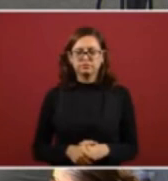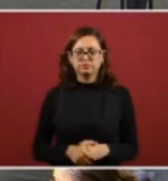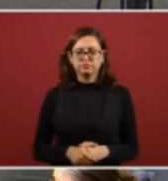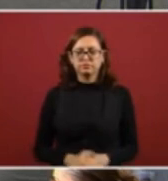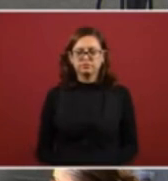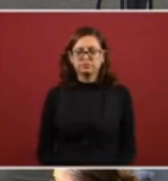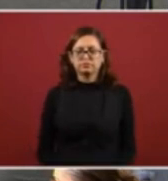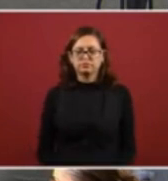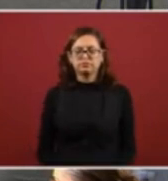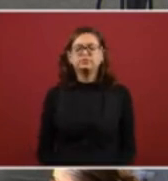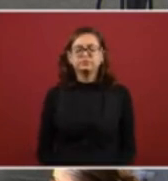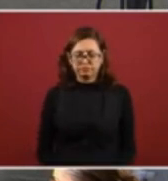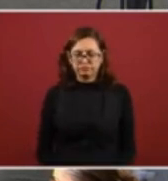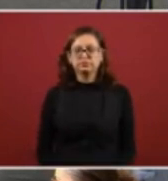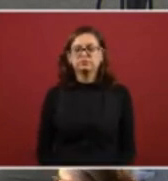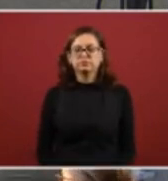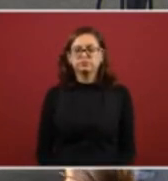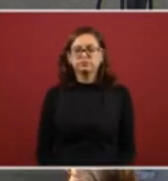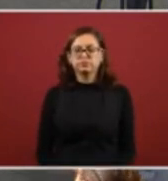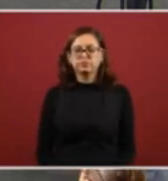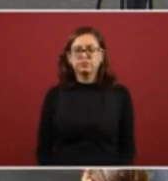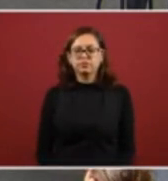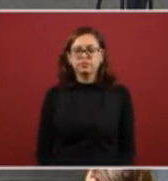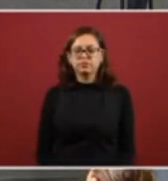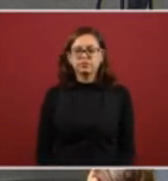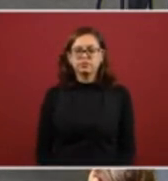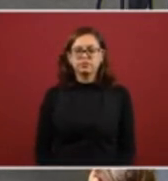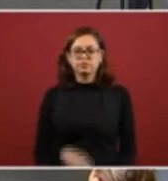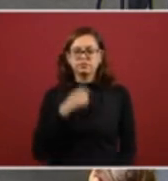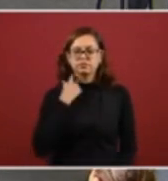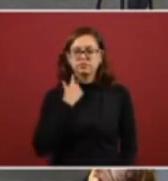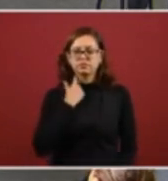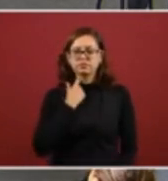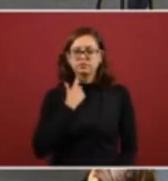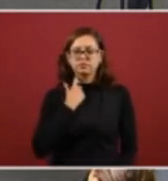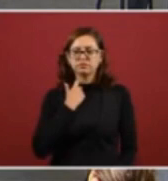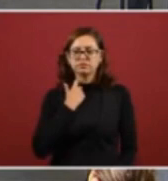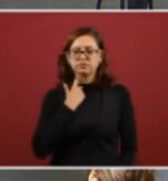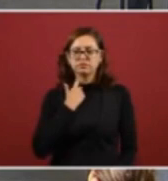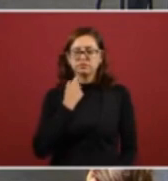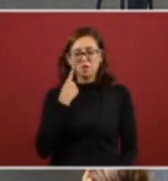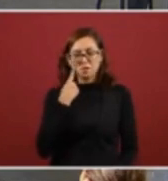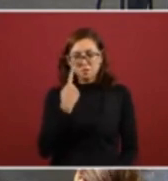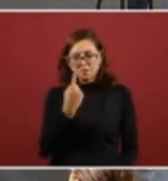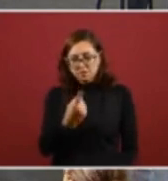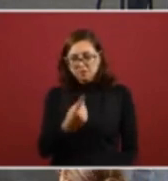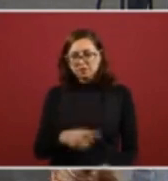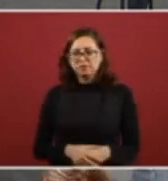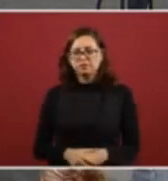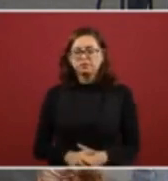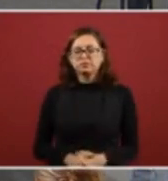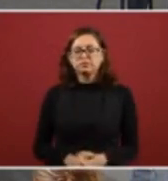cloud. Yes, the one with the cloud. Yes, that one. Look here.